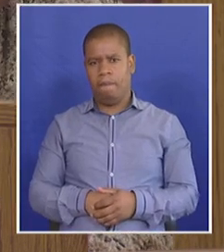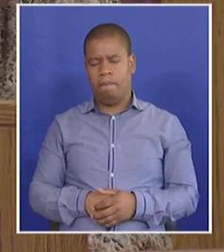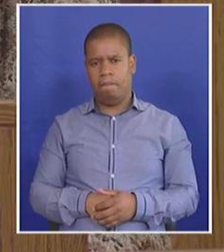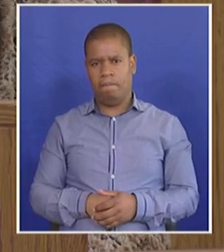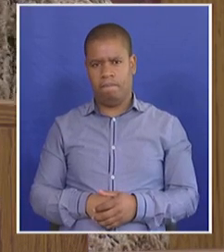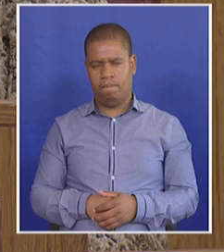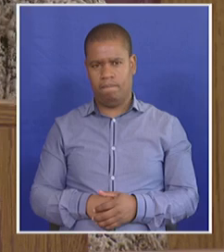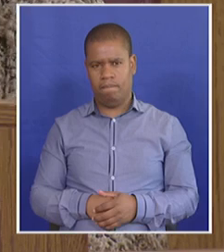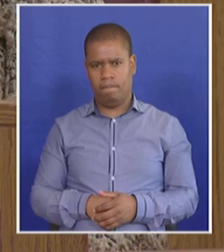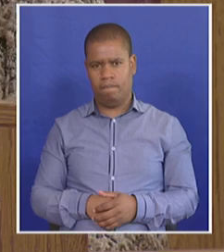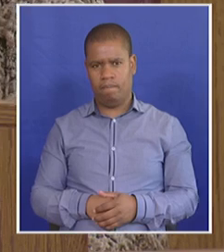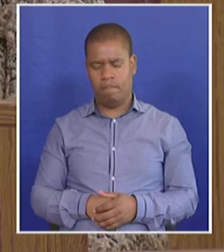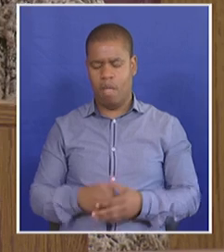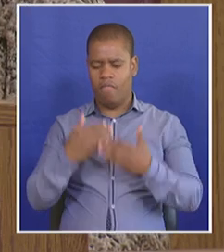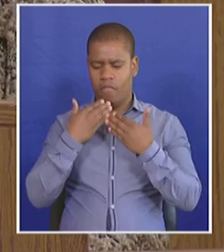Thank you, Ma'am Sibukwan.